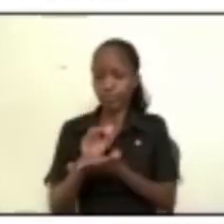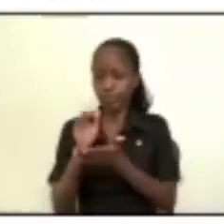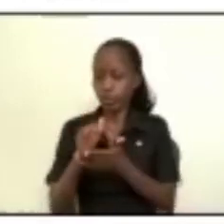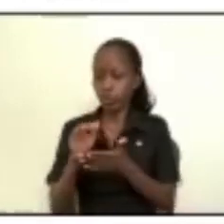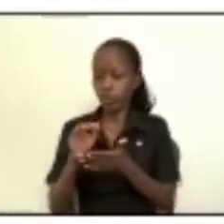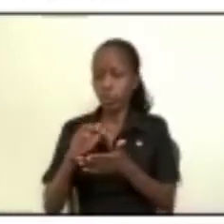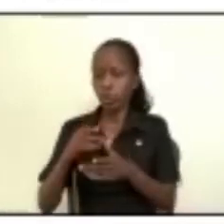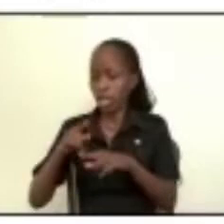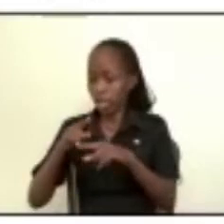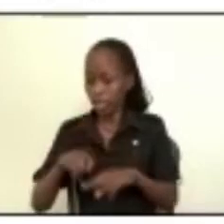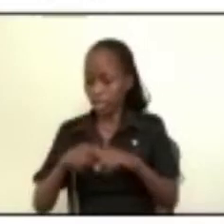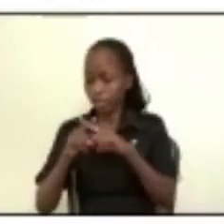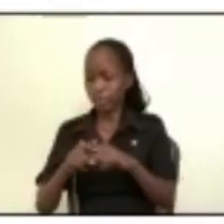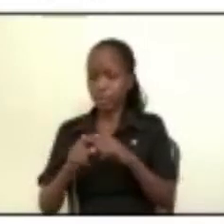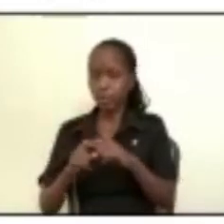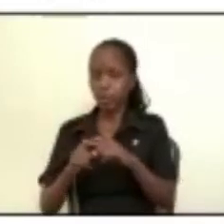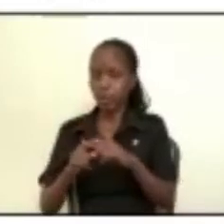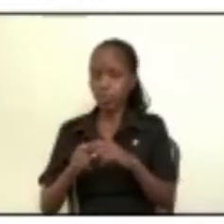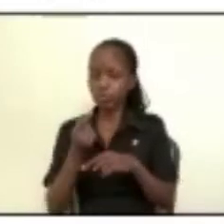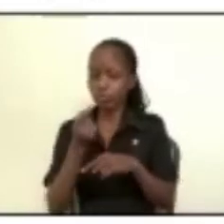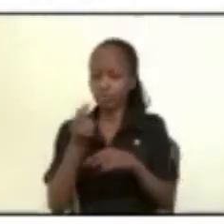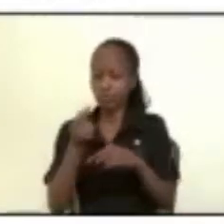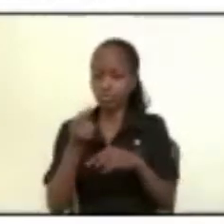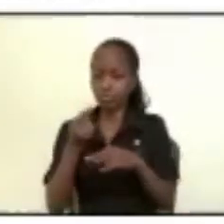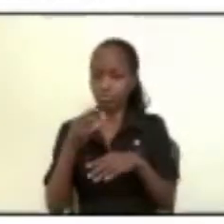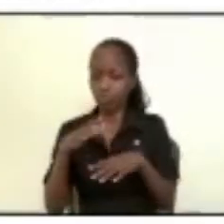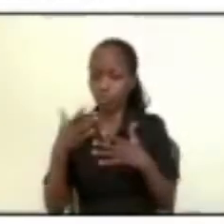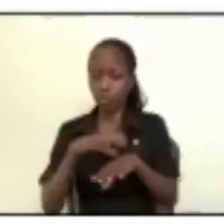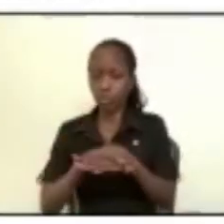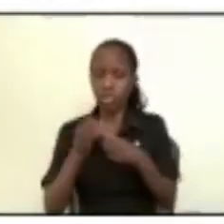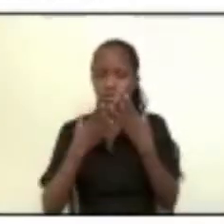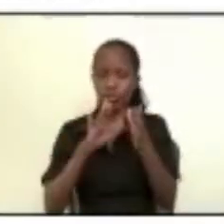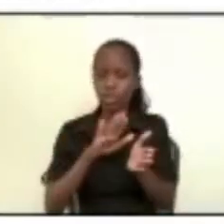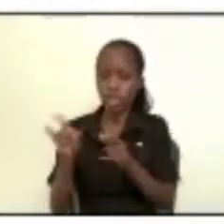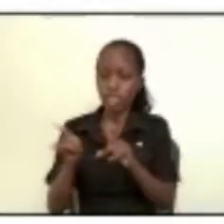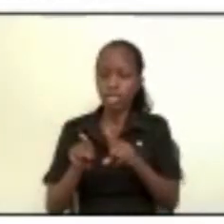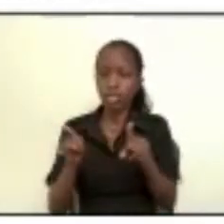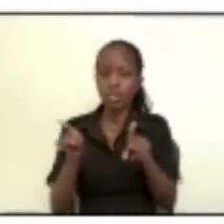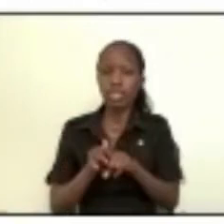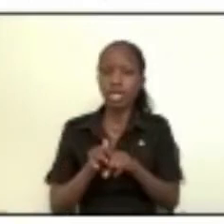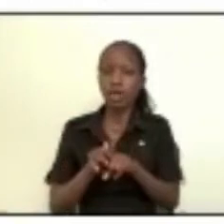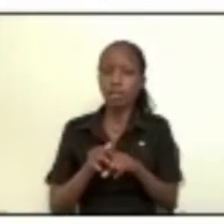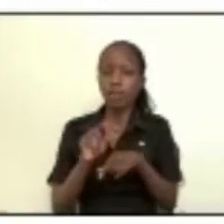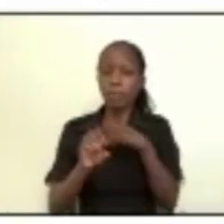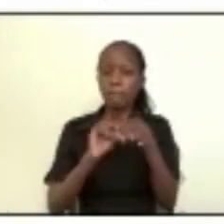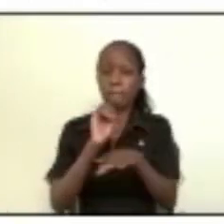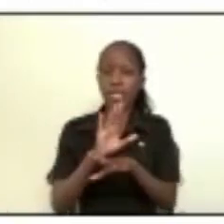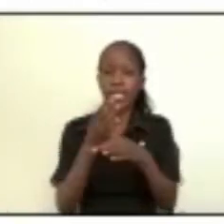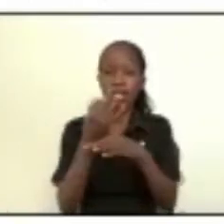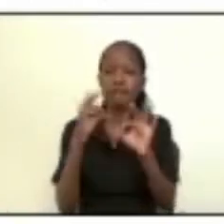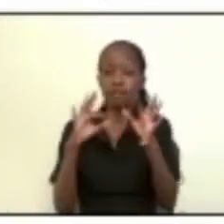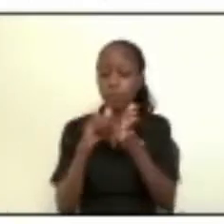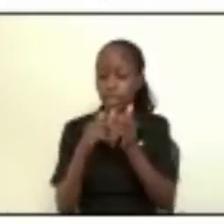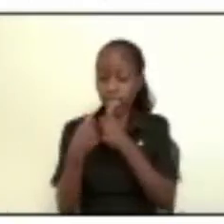external sources. The second major challenge is press freedom. I think, we can all attest to